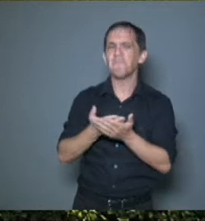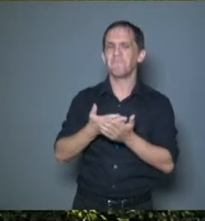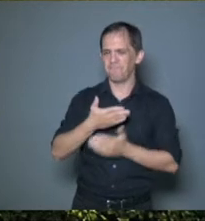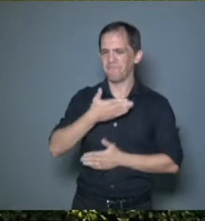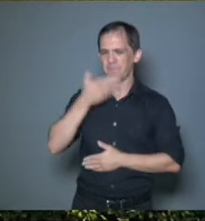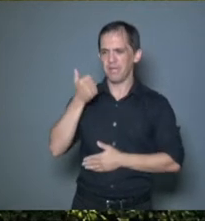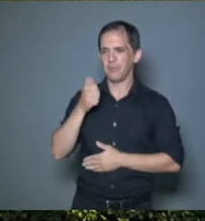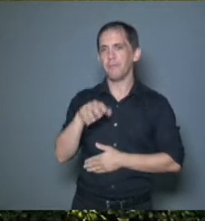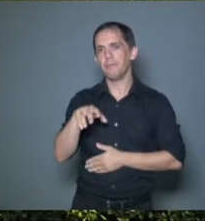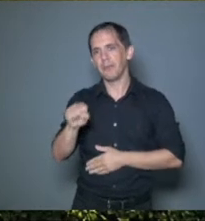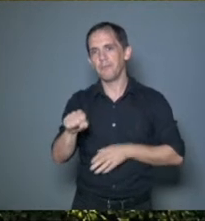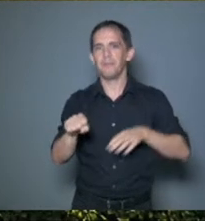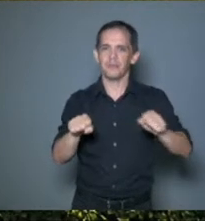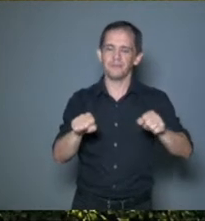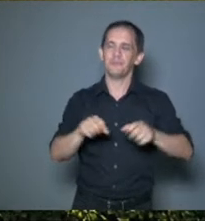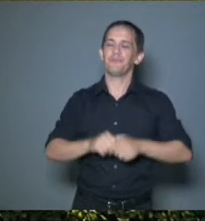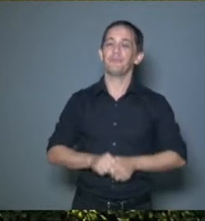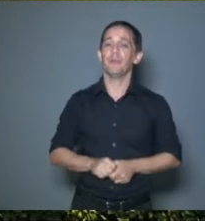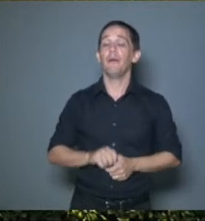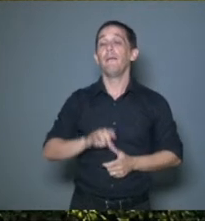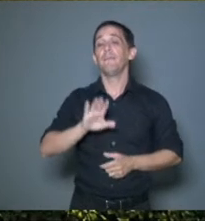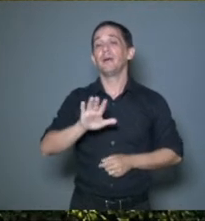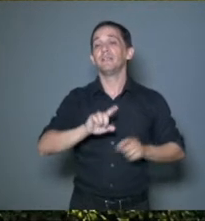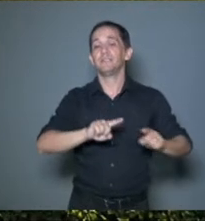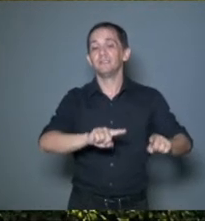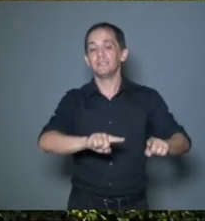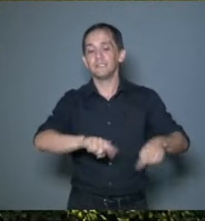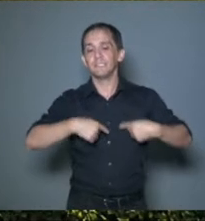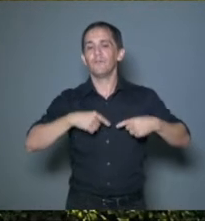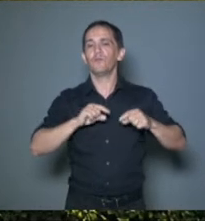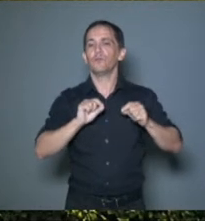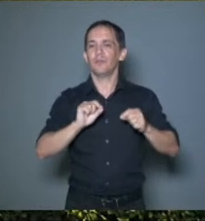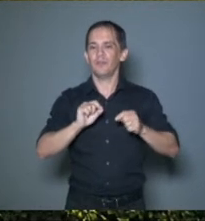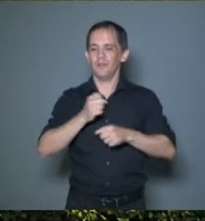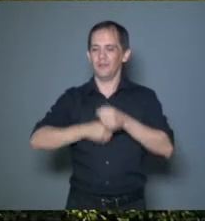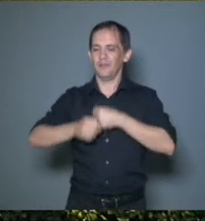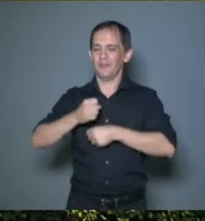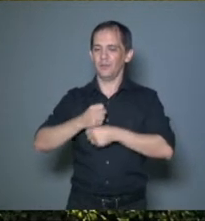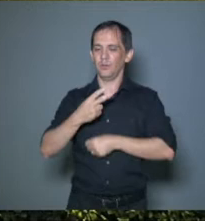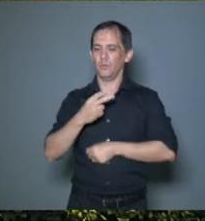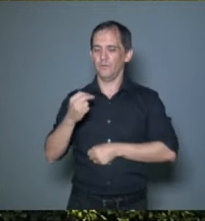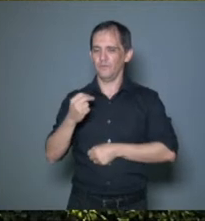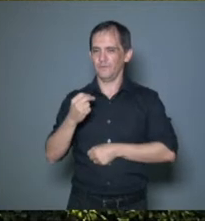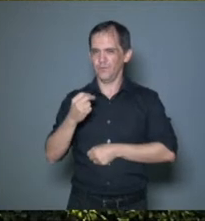concluding soybean harvest in 2022, and our challenge in the